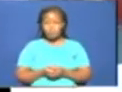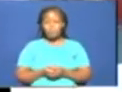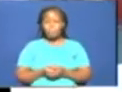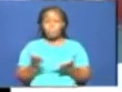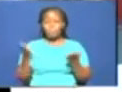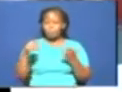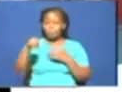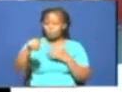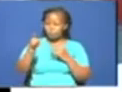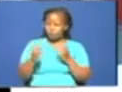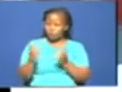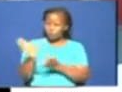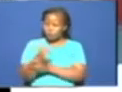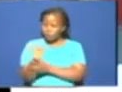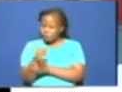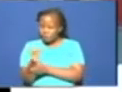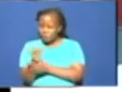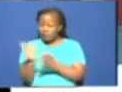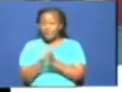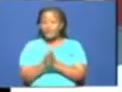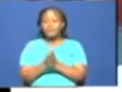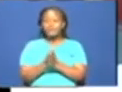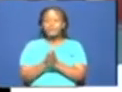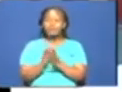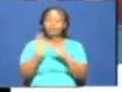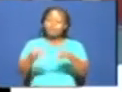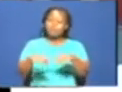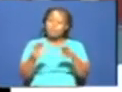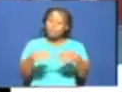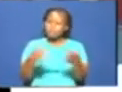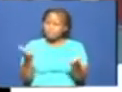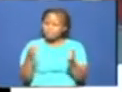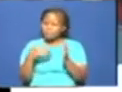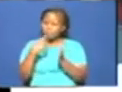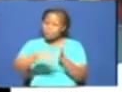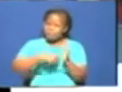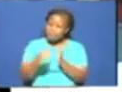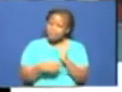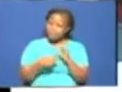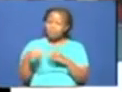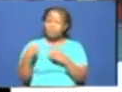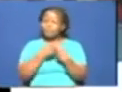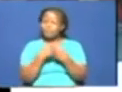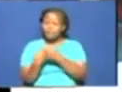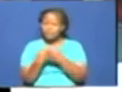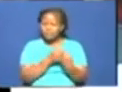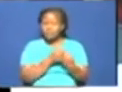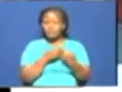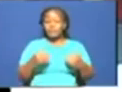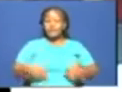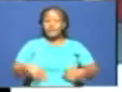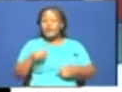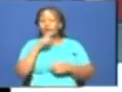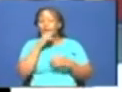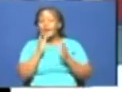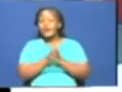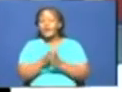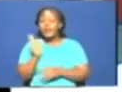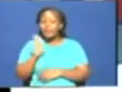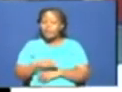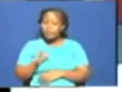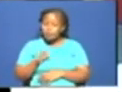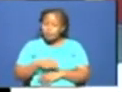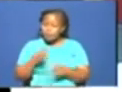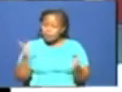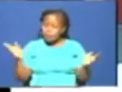Fisheries and mining are struggling. Young men and women who would have gained